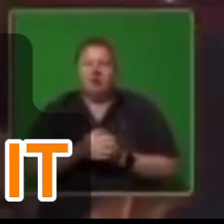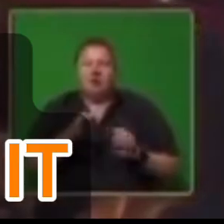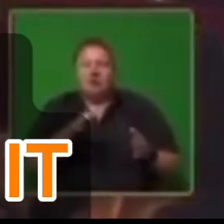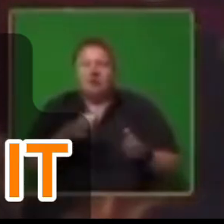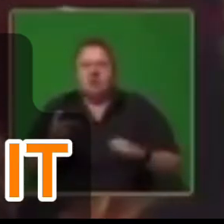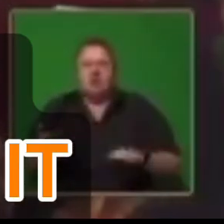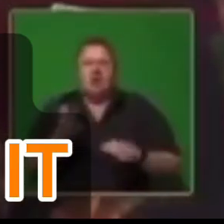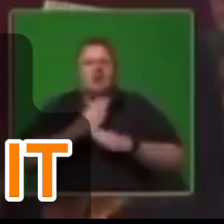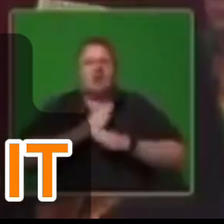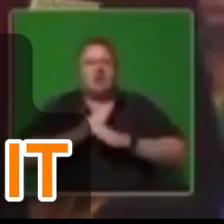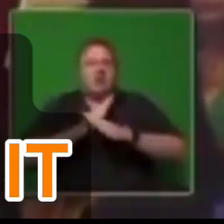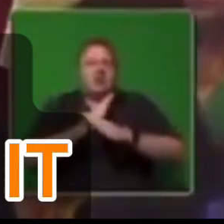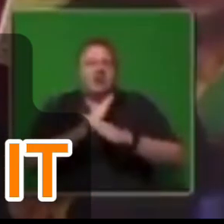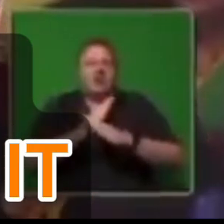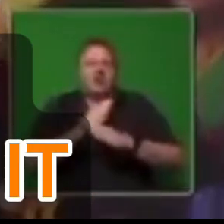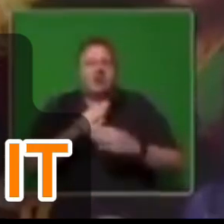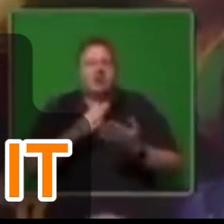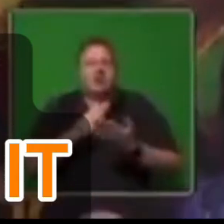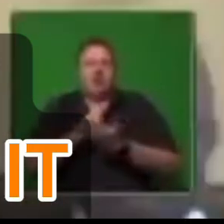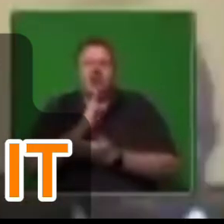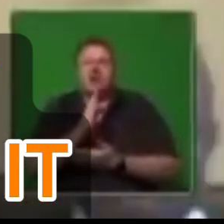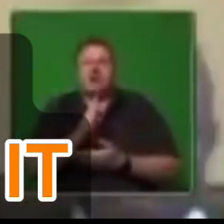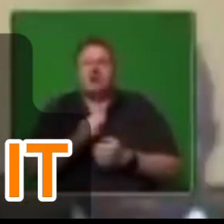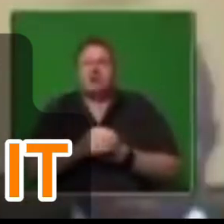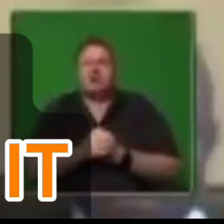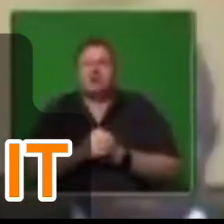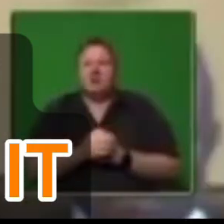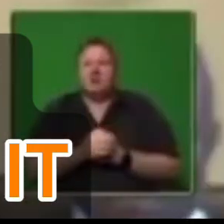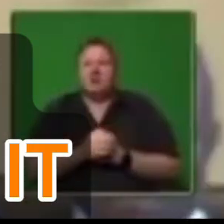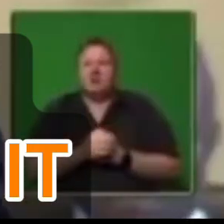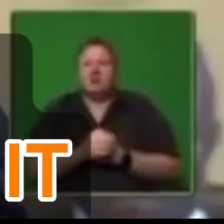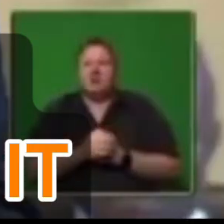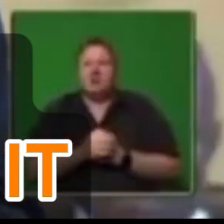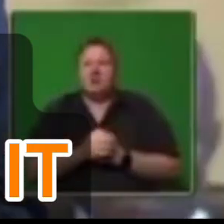defense of the fundamental right